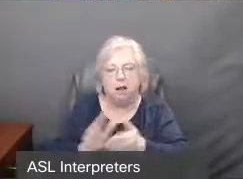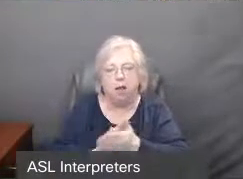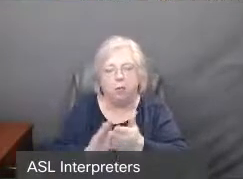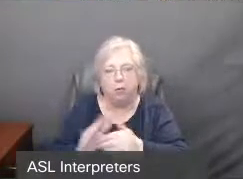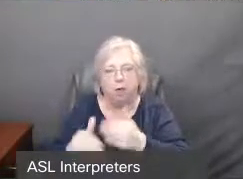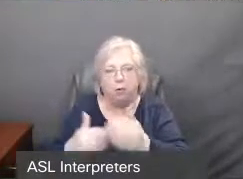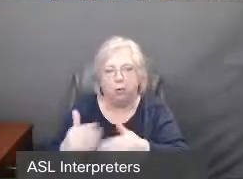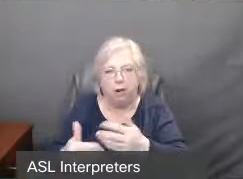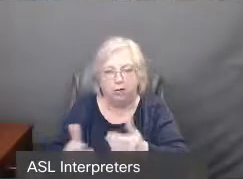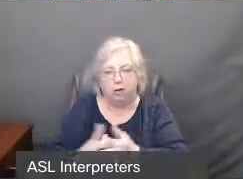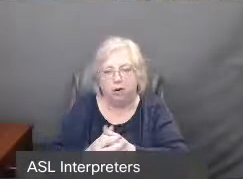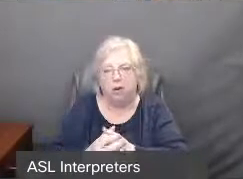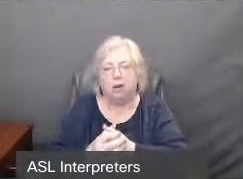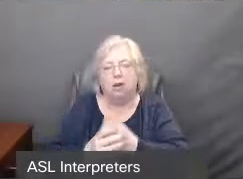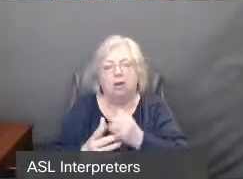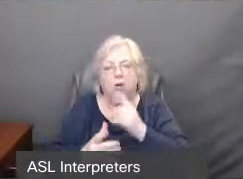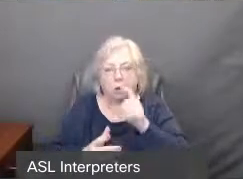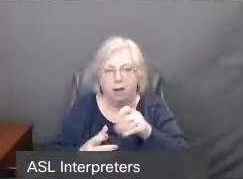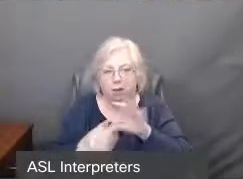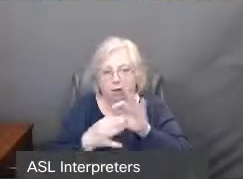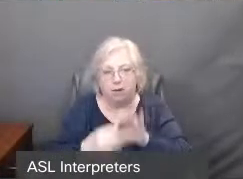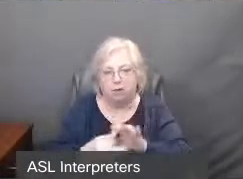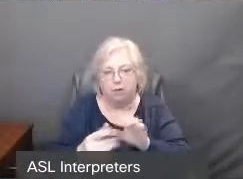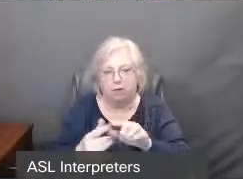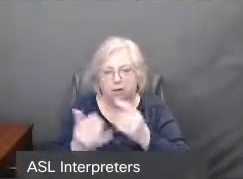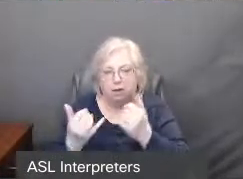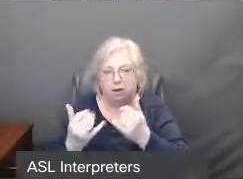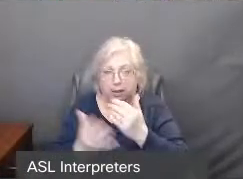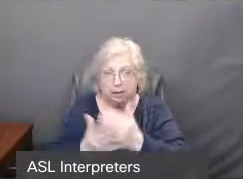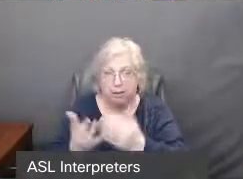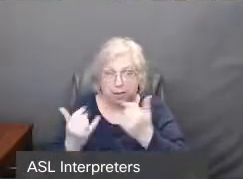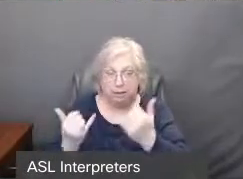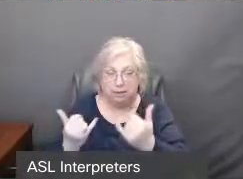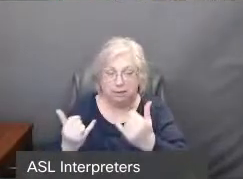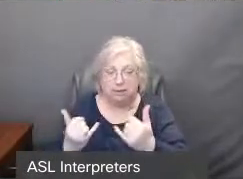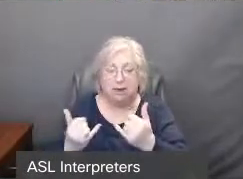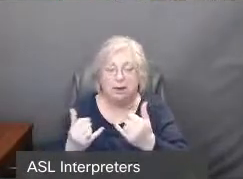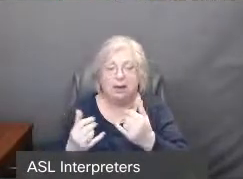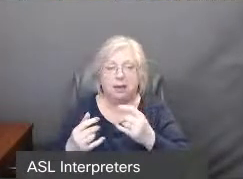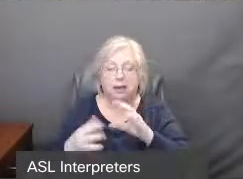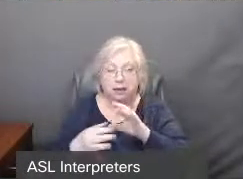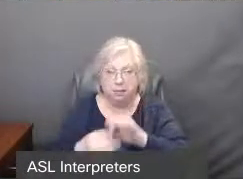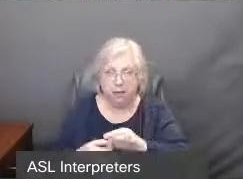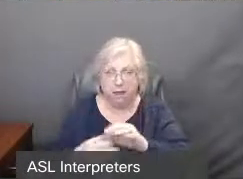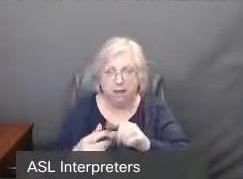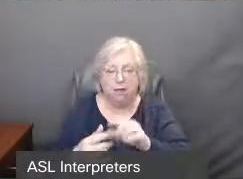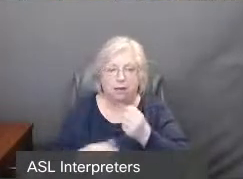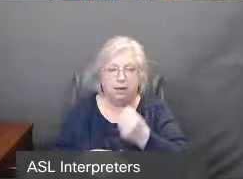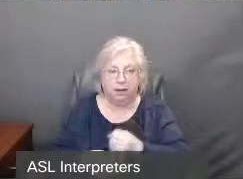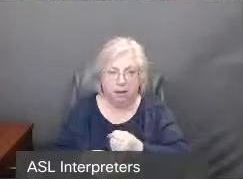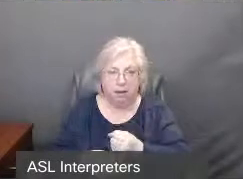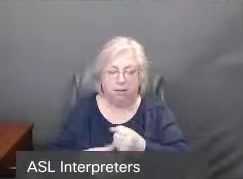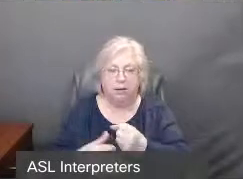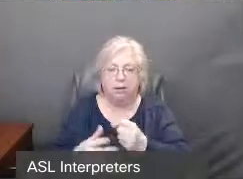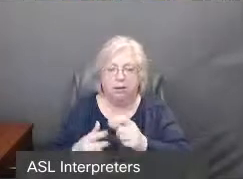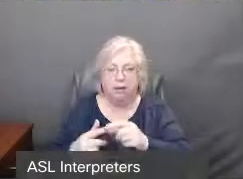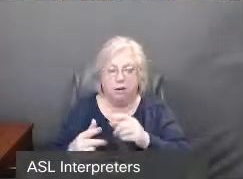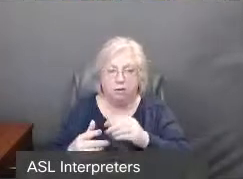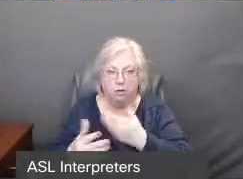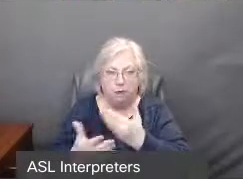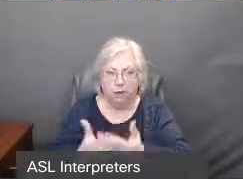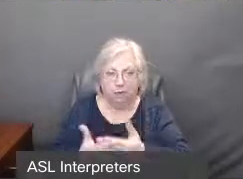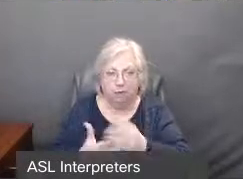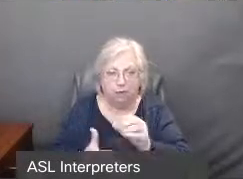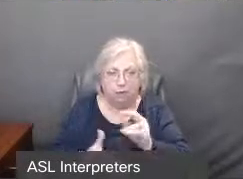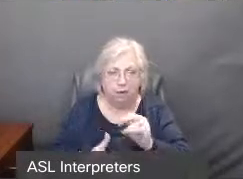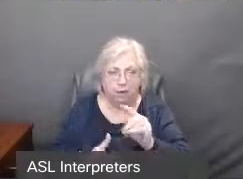would have to tie into some existing tie on the south to get to Cantrell, and